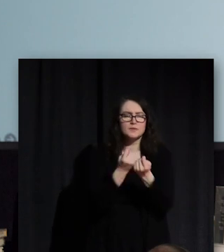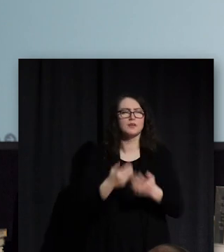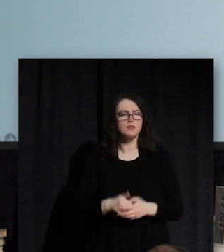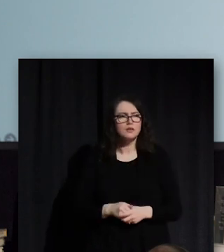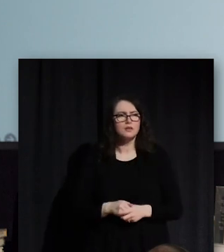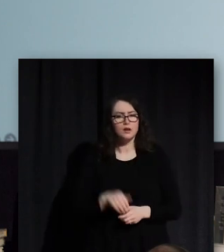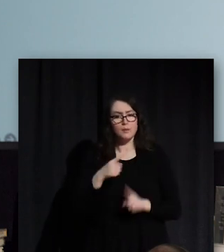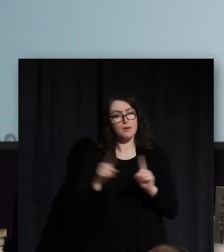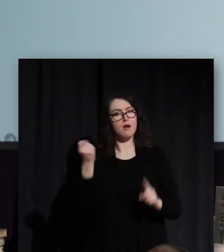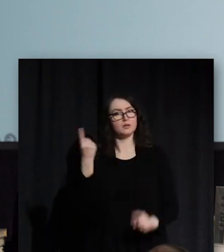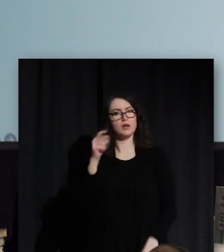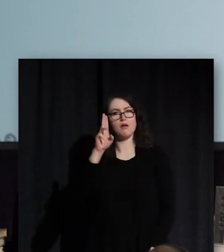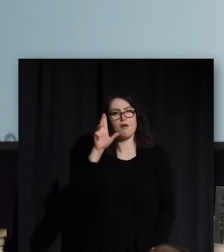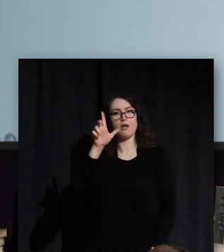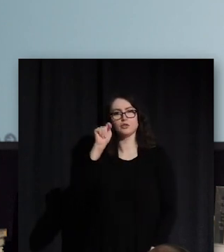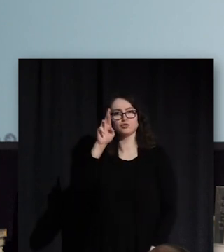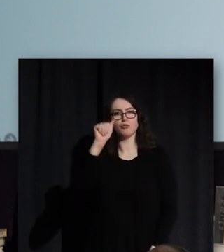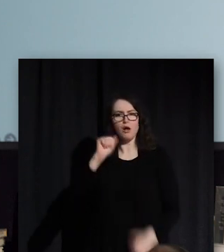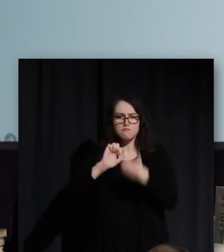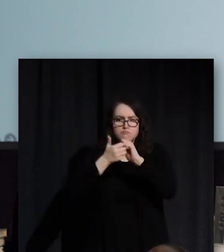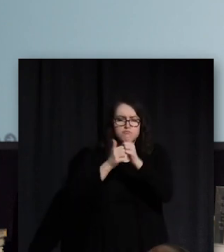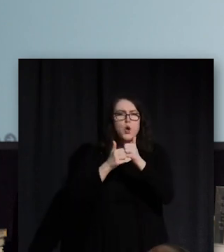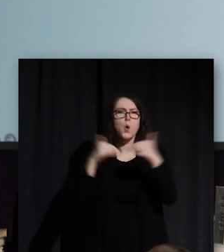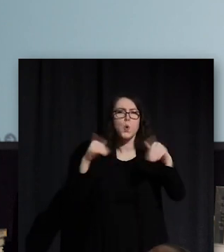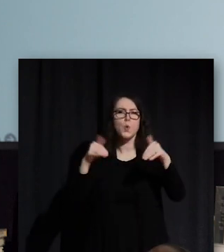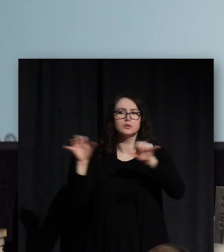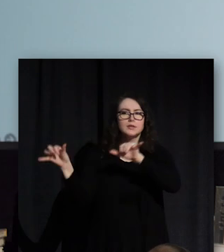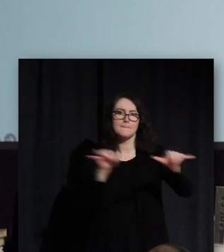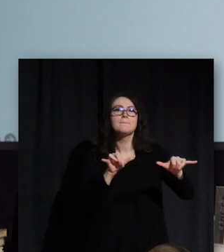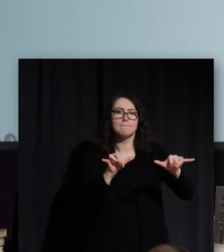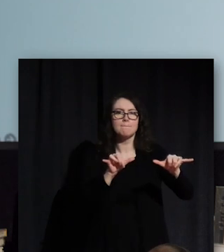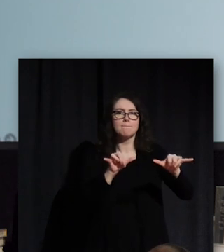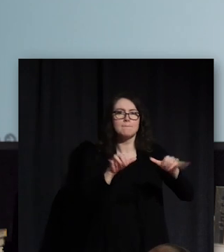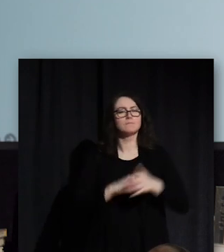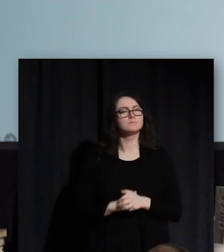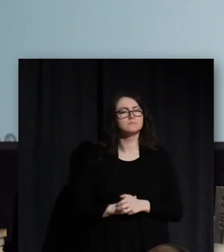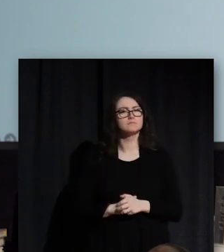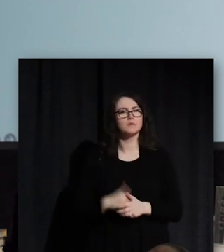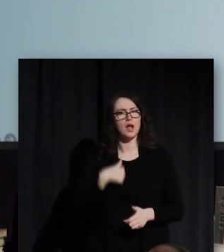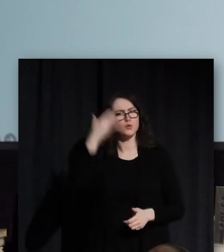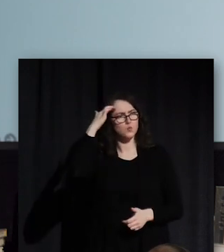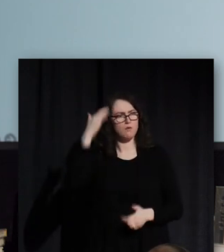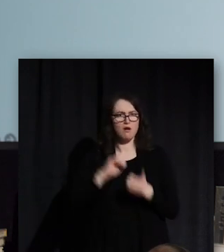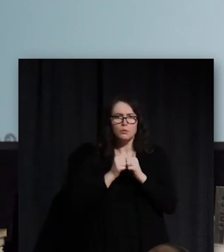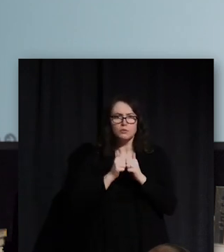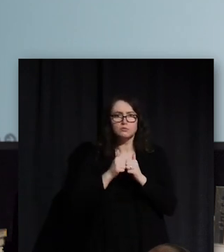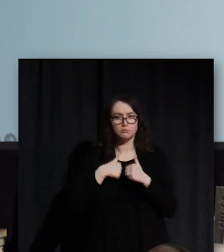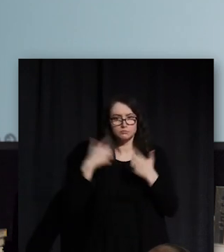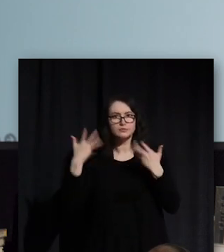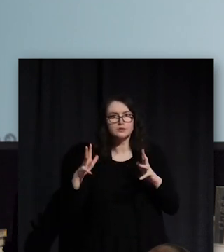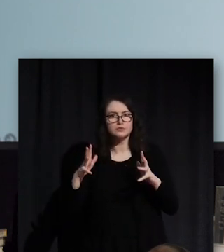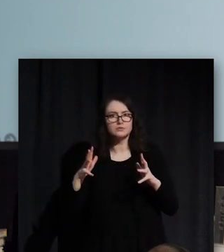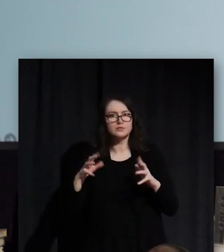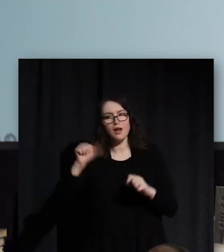and women get to compete against each other and women have the capacity to win overall. I know this because I've done it, but I'm not the only